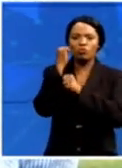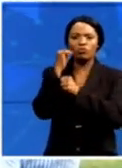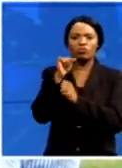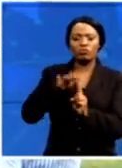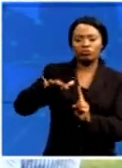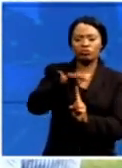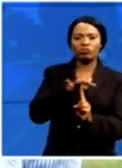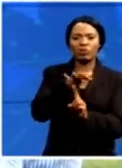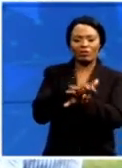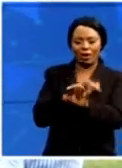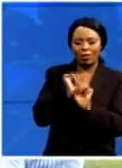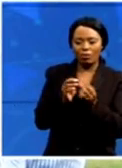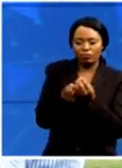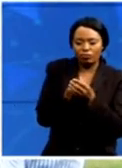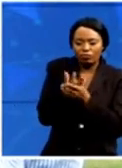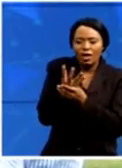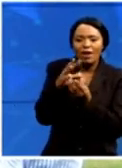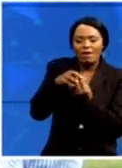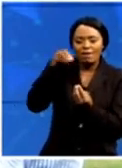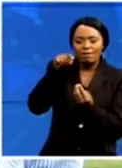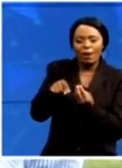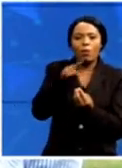minutes, you introduced us to two different